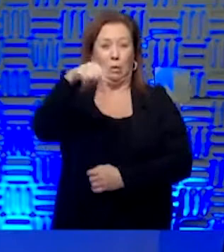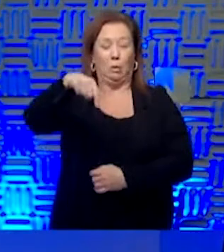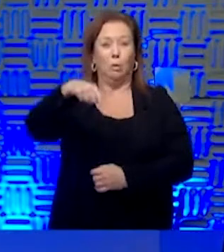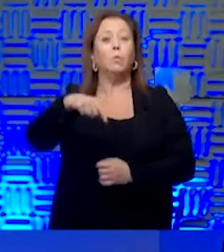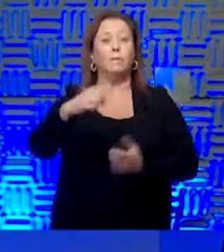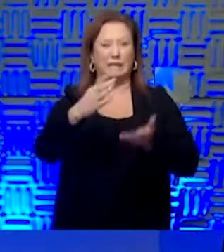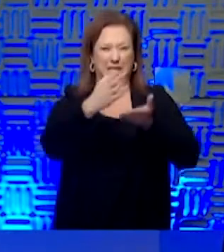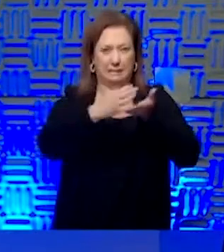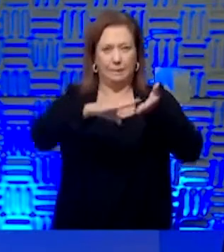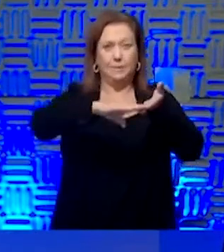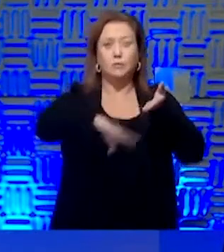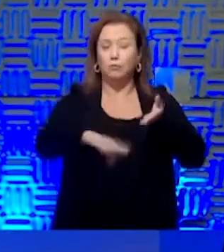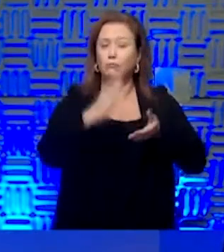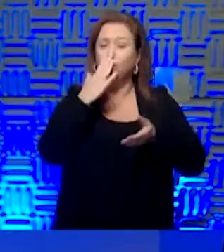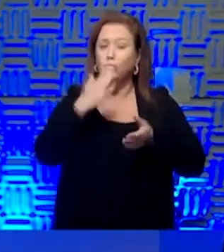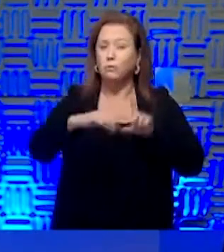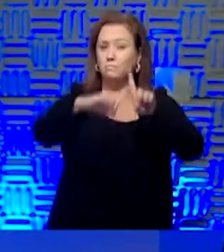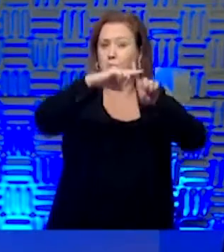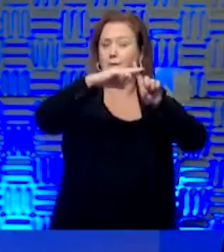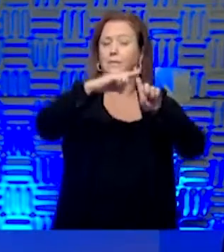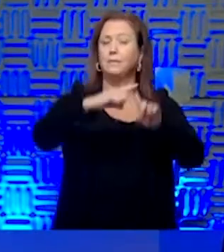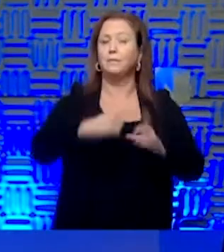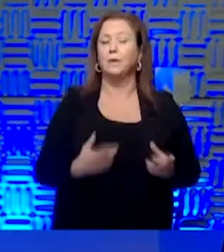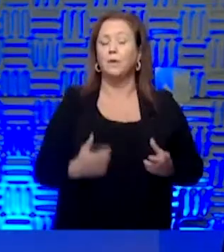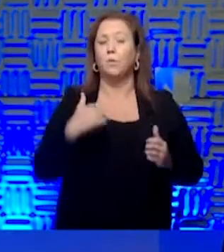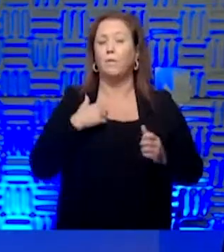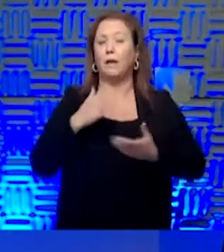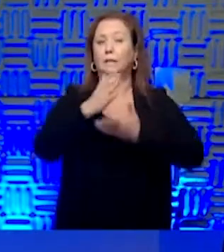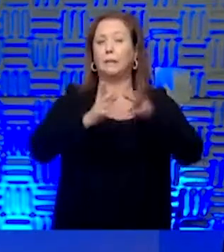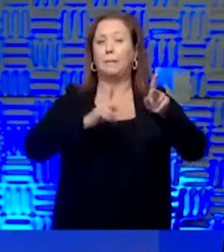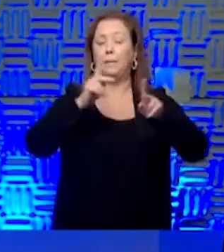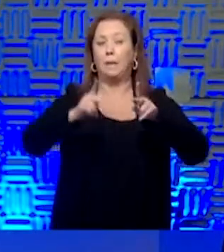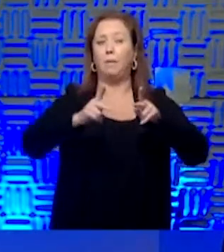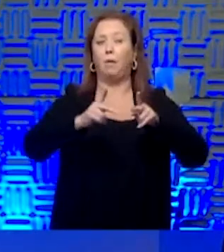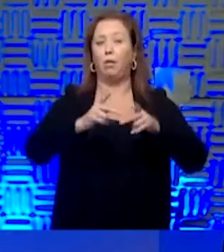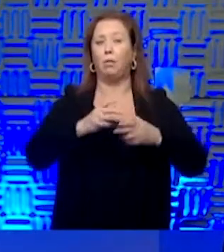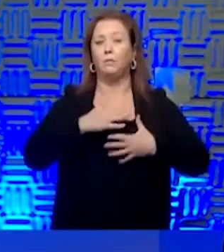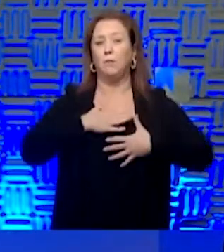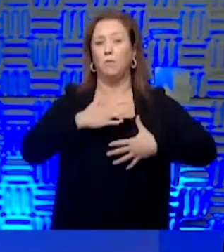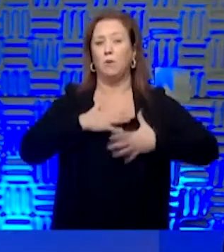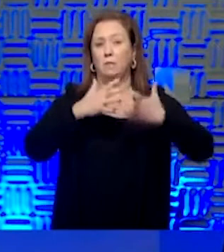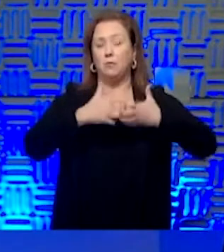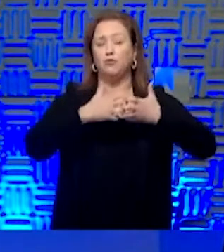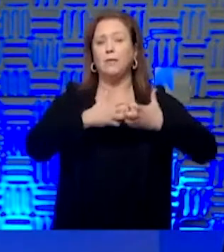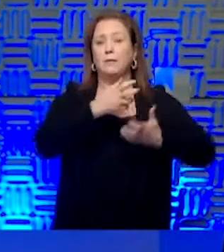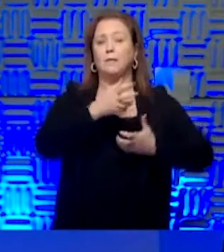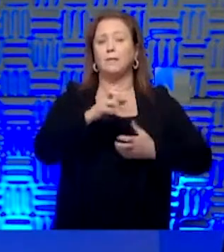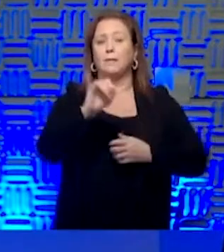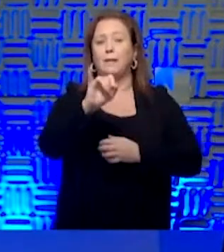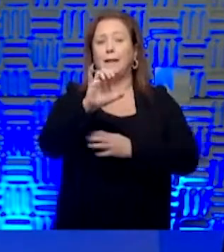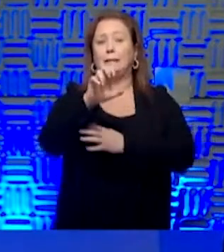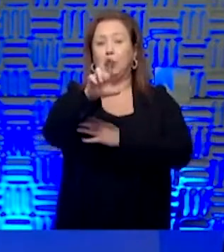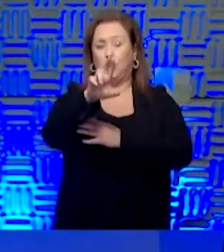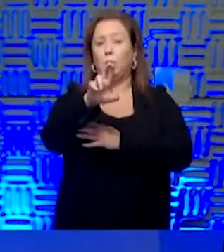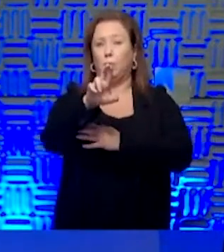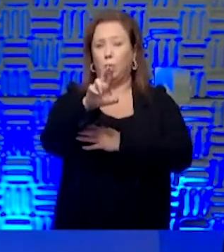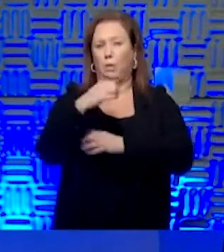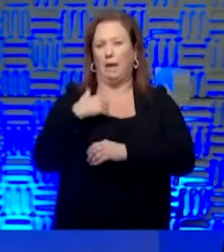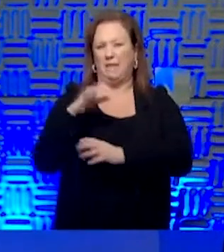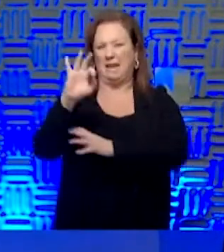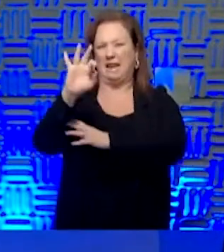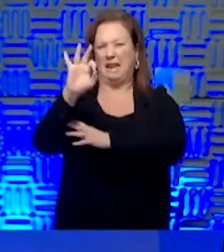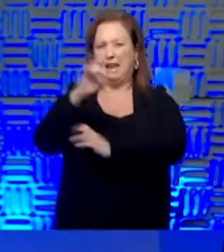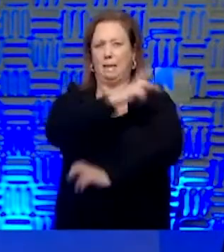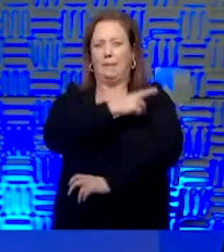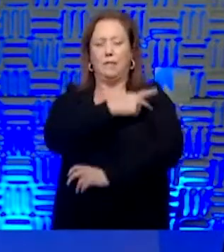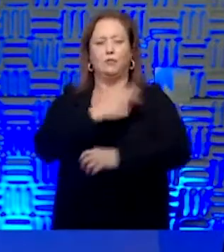some discharges, which is good, and we've actually had people who've been extubated who were in the ICU, so that's good as well. We currently have around 9 patients